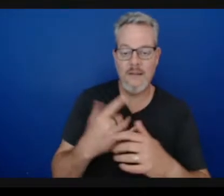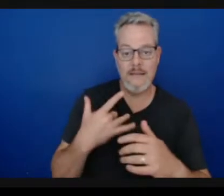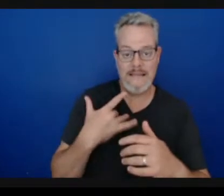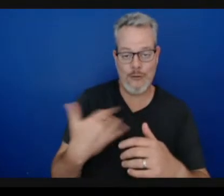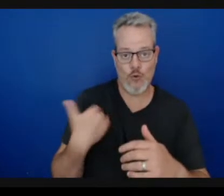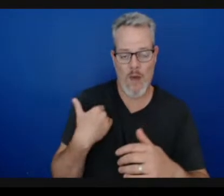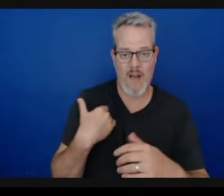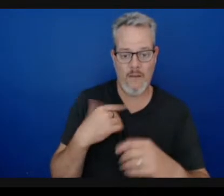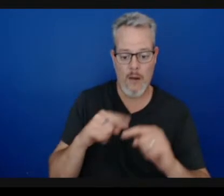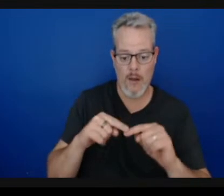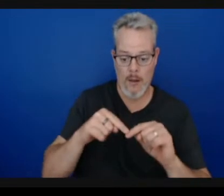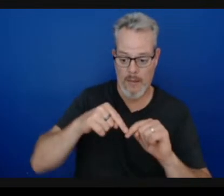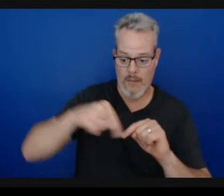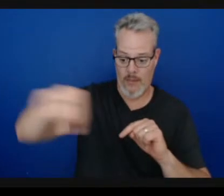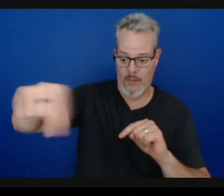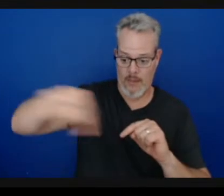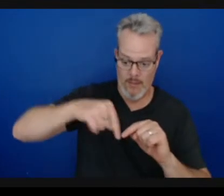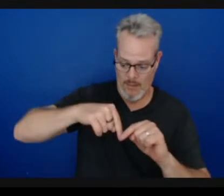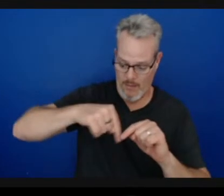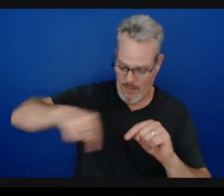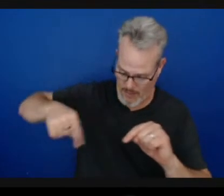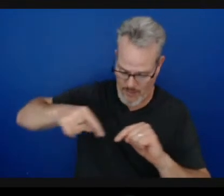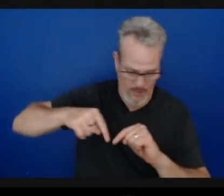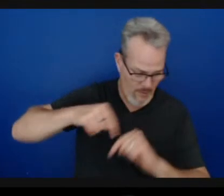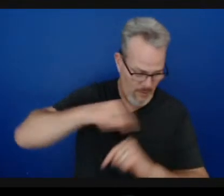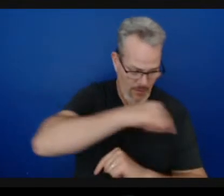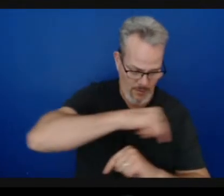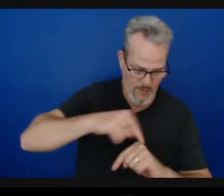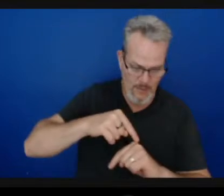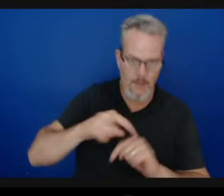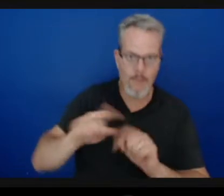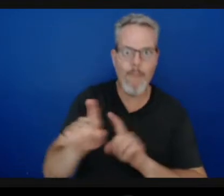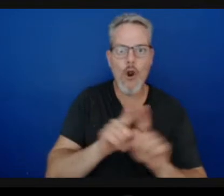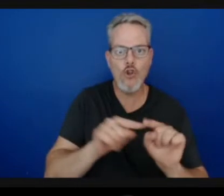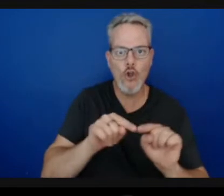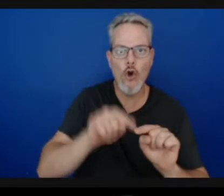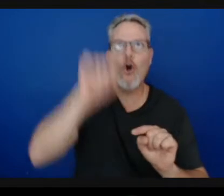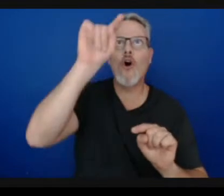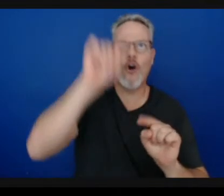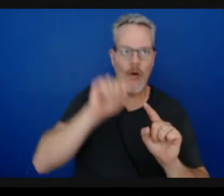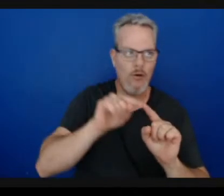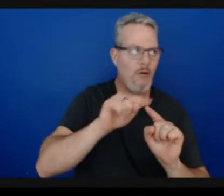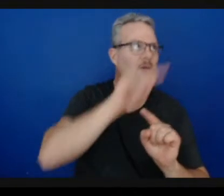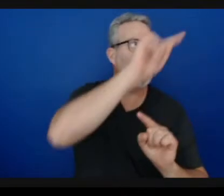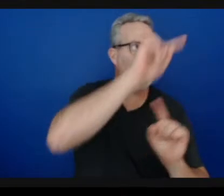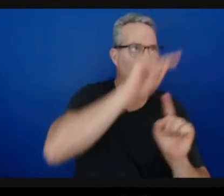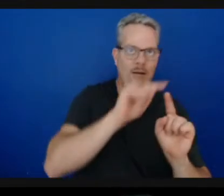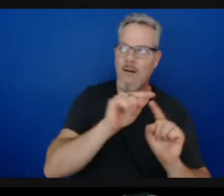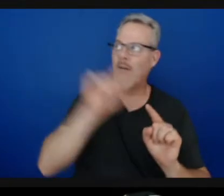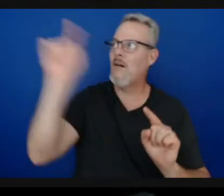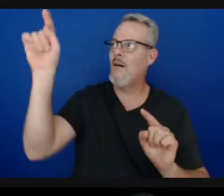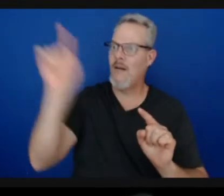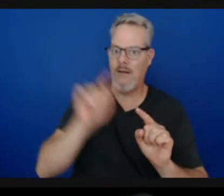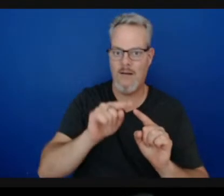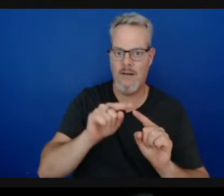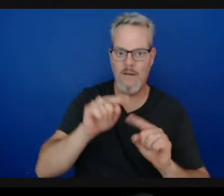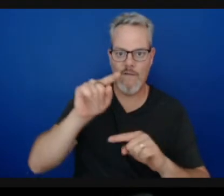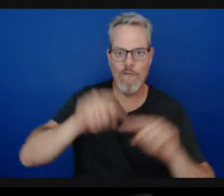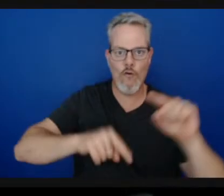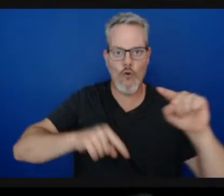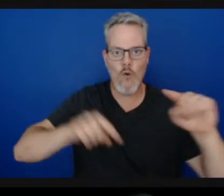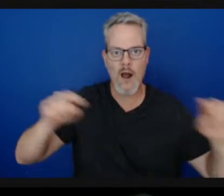and down motion. And so this, because it's moving laterally, but also coming up, is showing a different